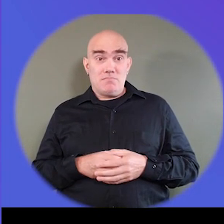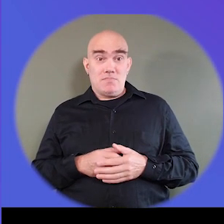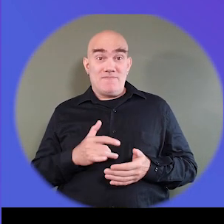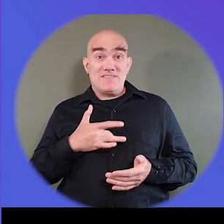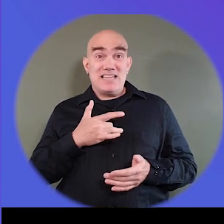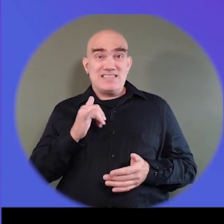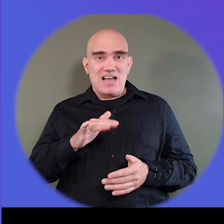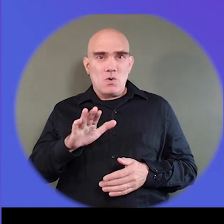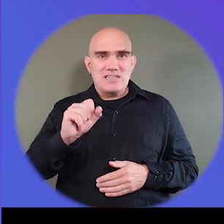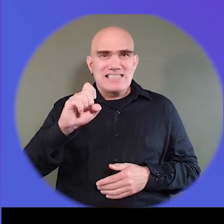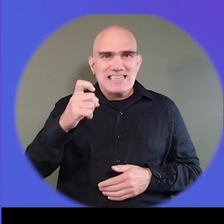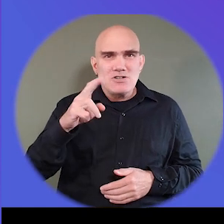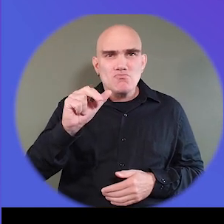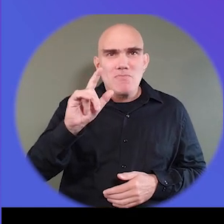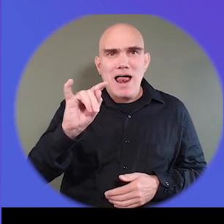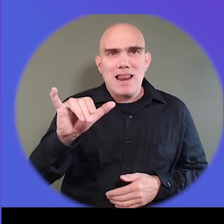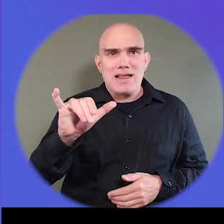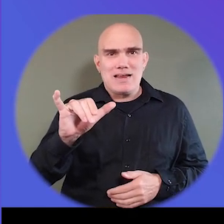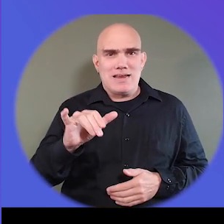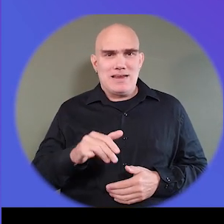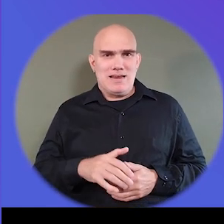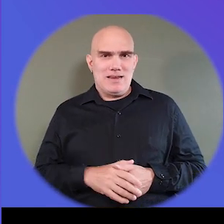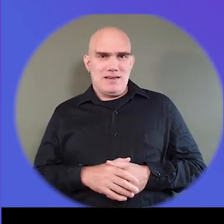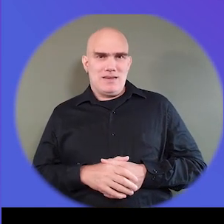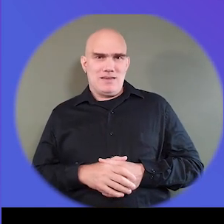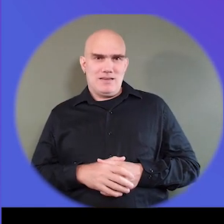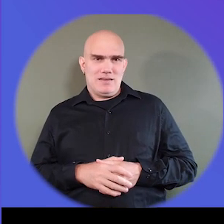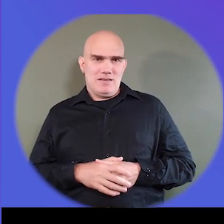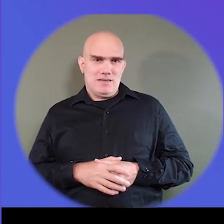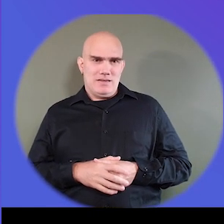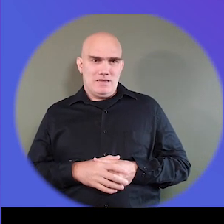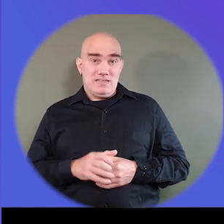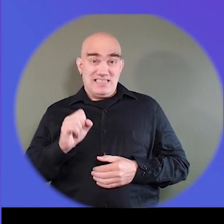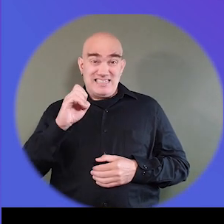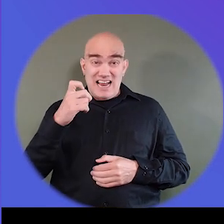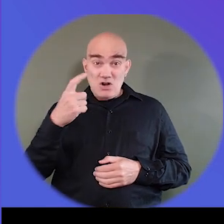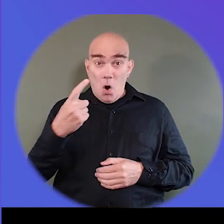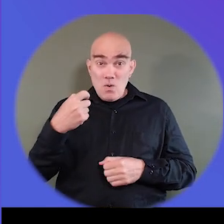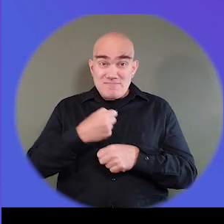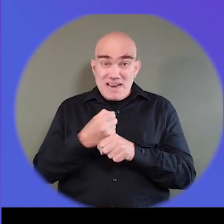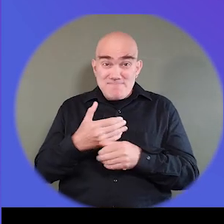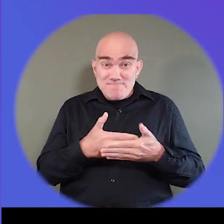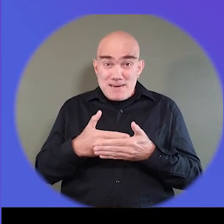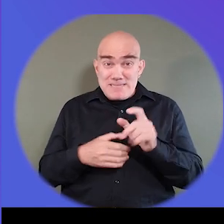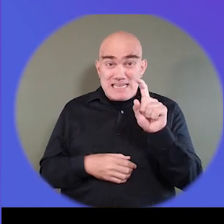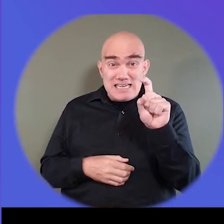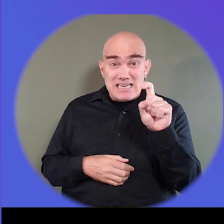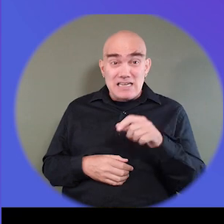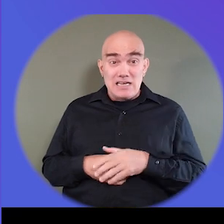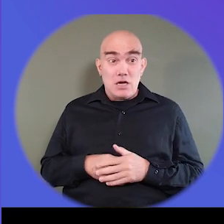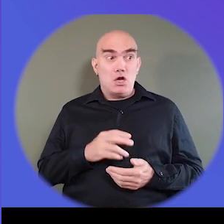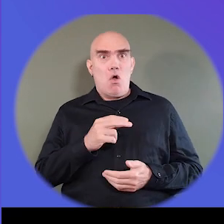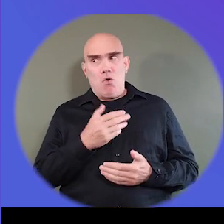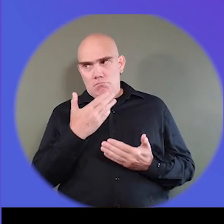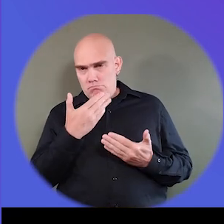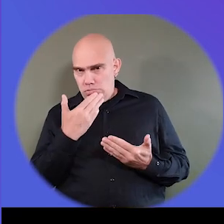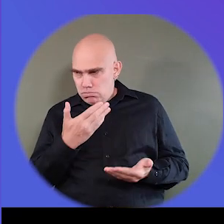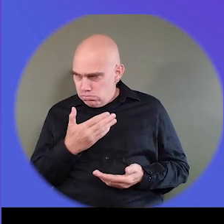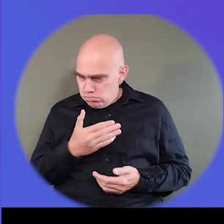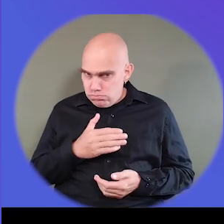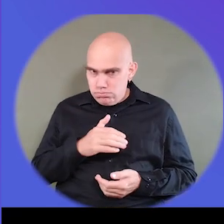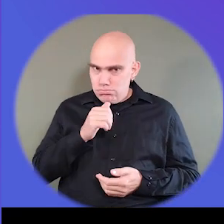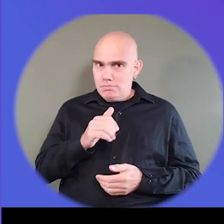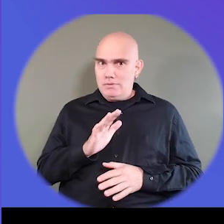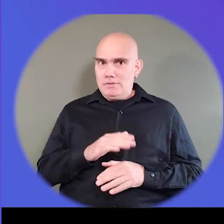The feelings are your sexuality. Does sex always make a baby? No, thank